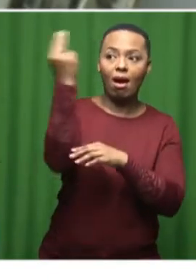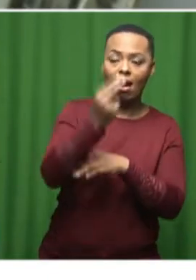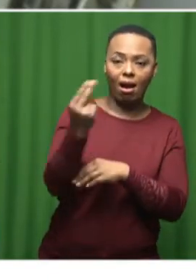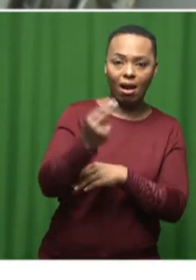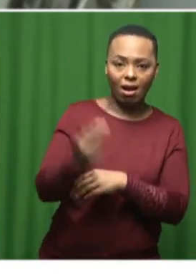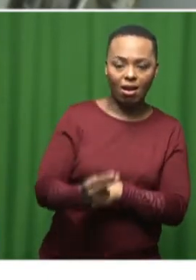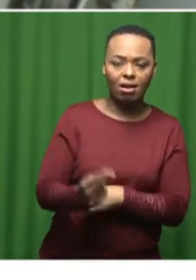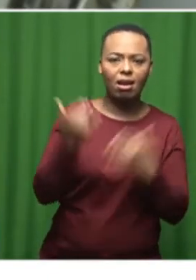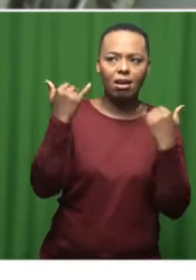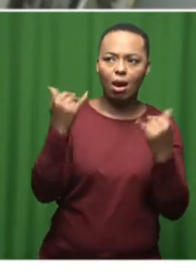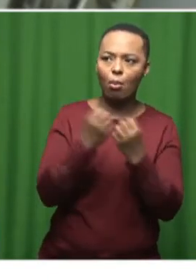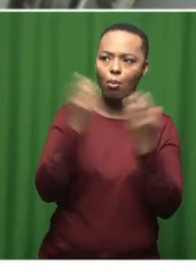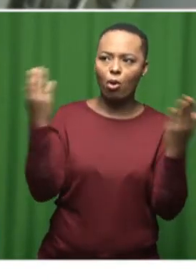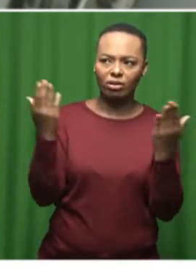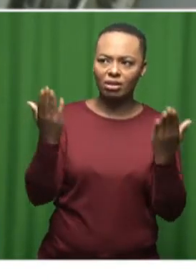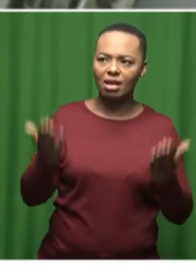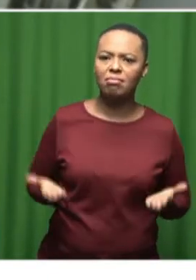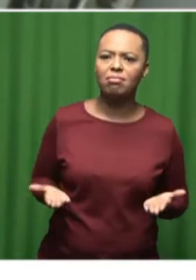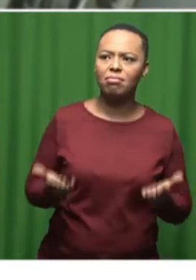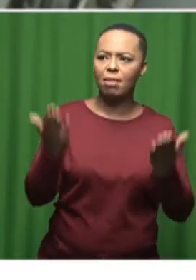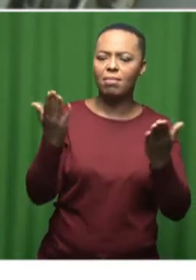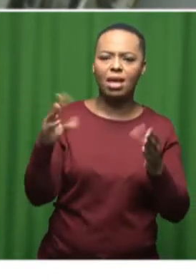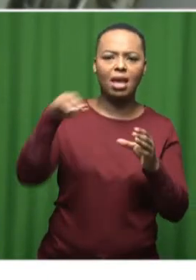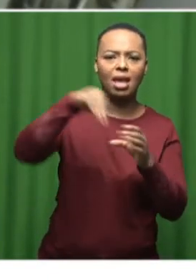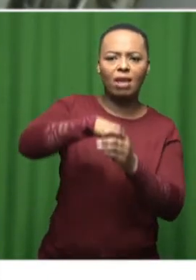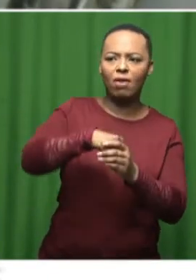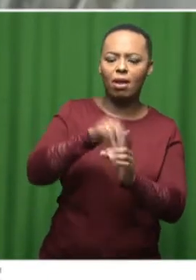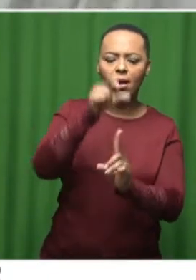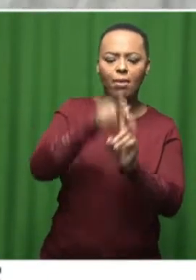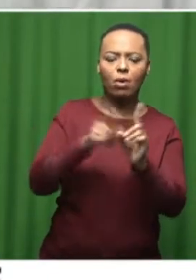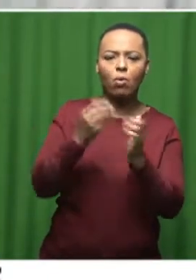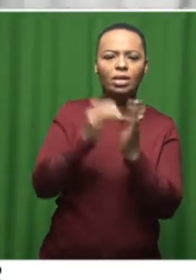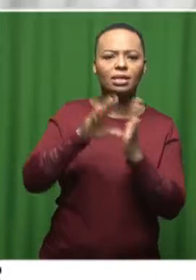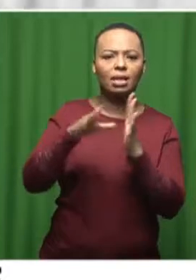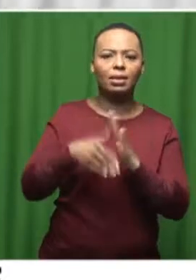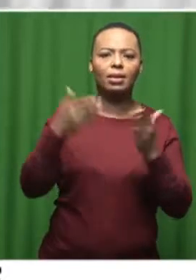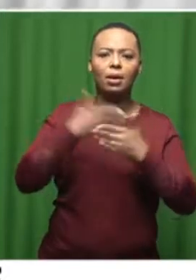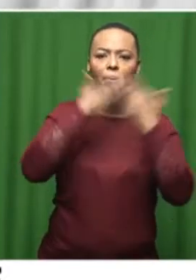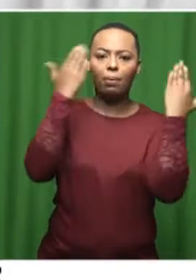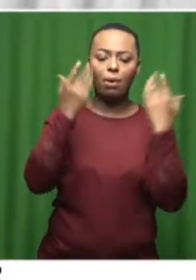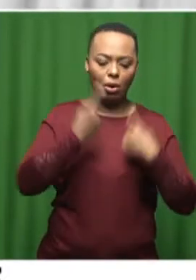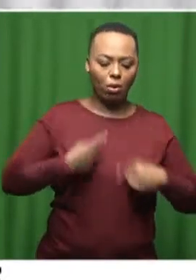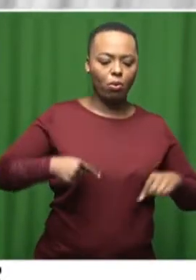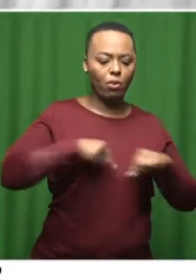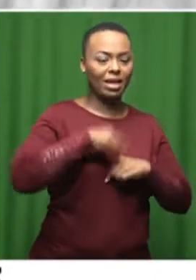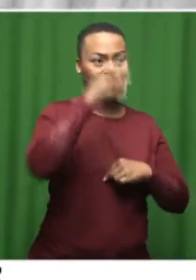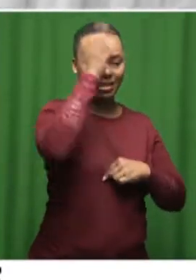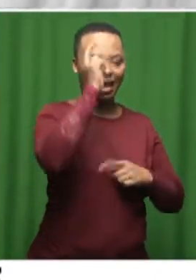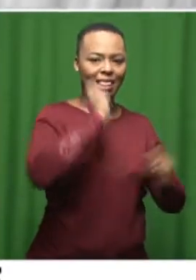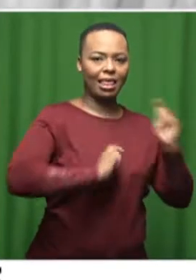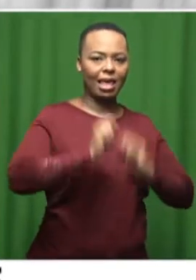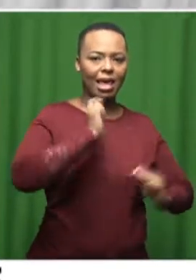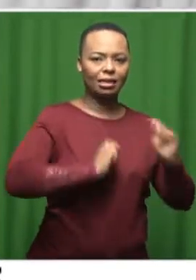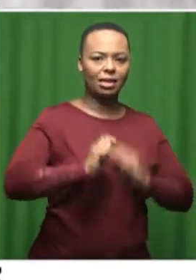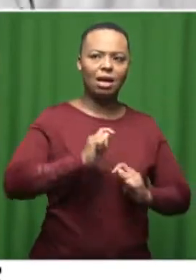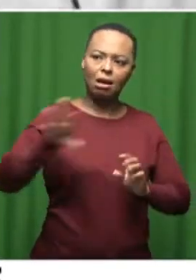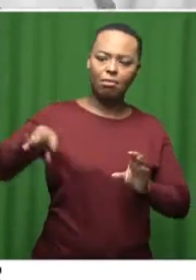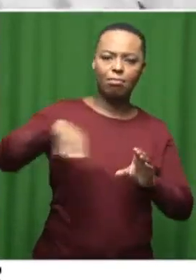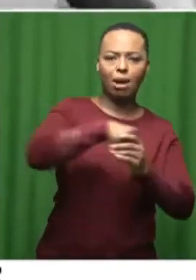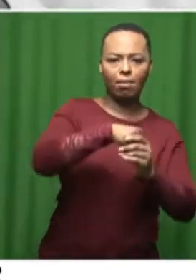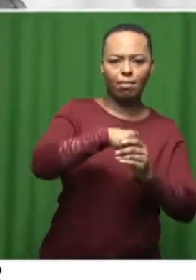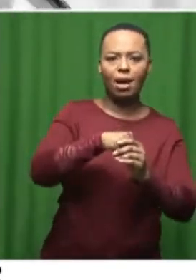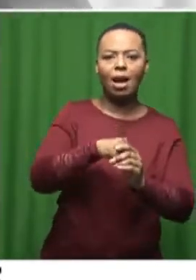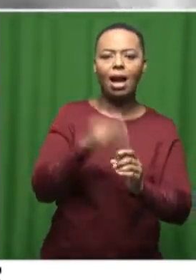been catered for persons with disabilities, and it's important that we say as a state theatre that we put artists with disabilities